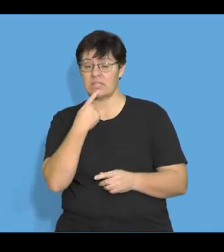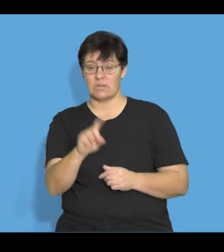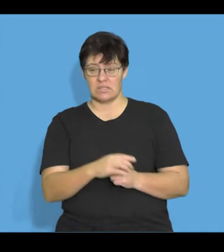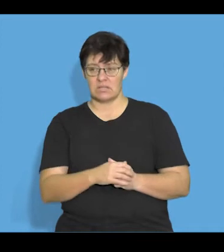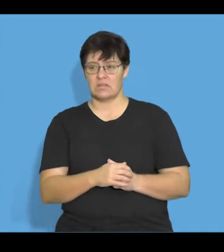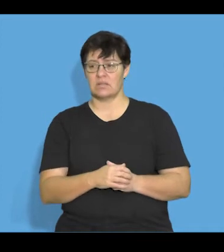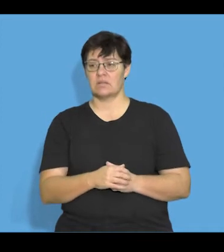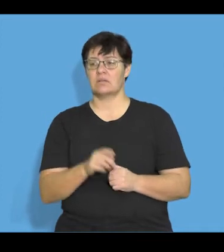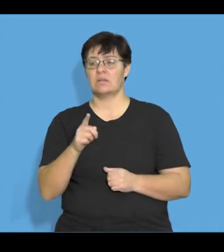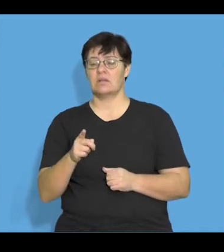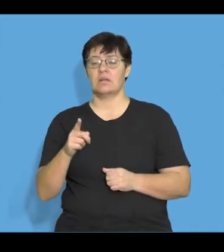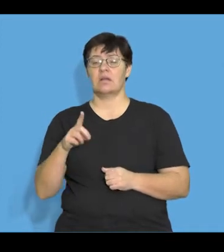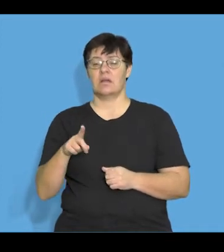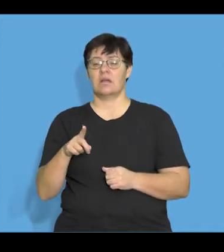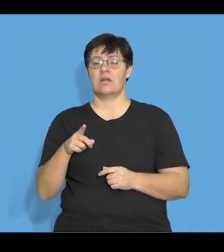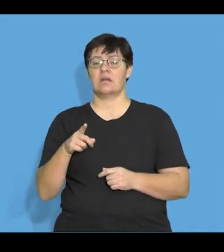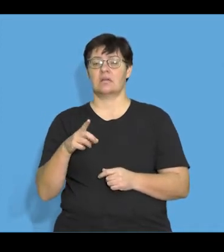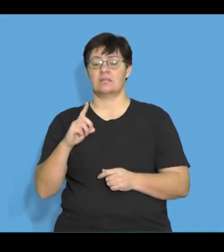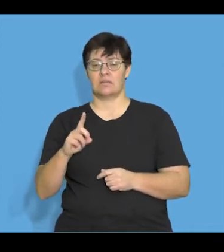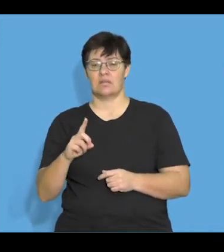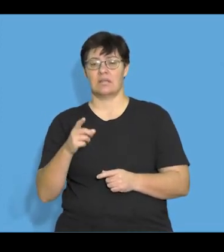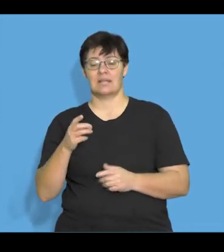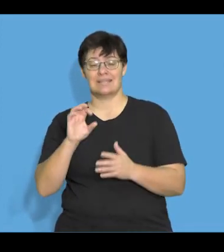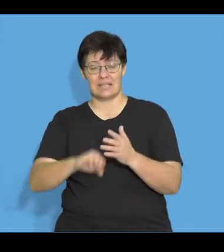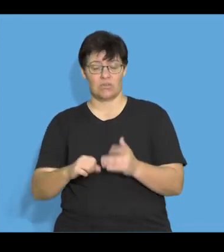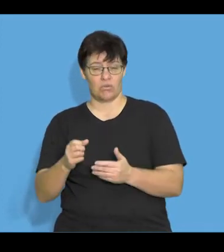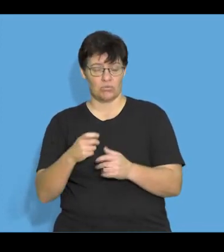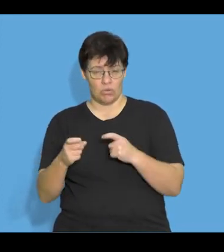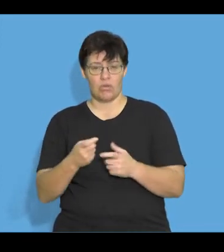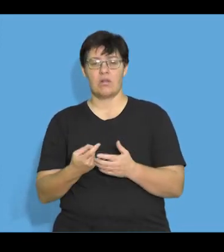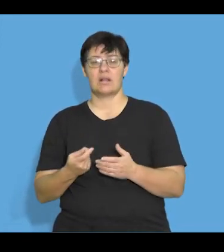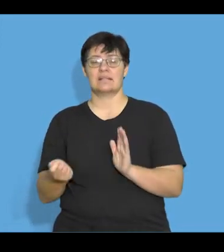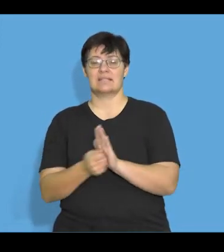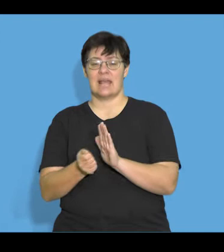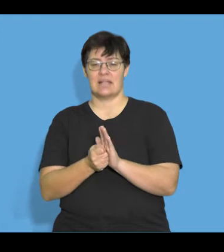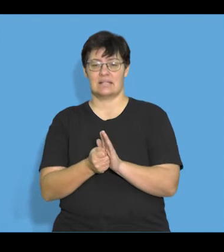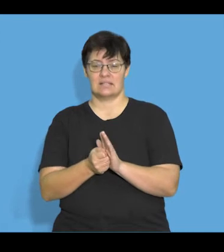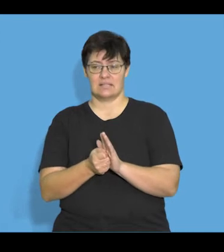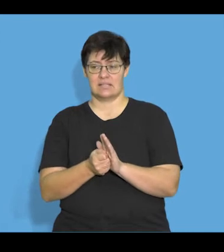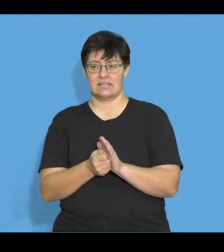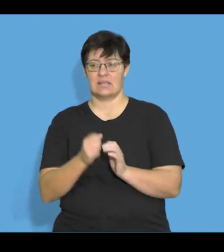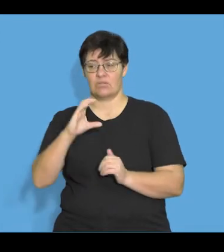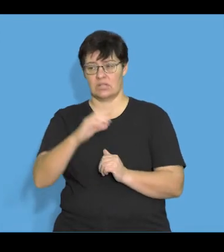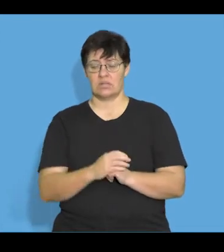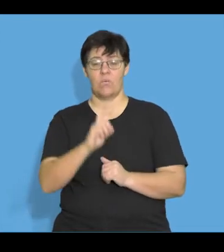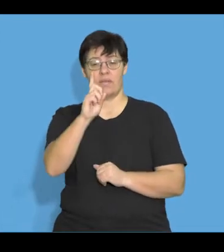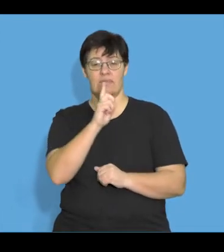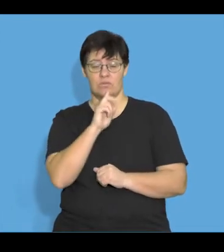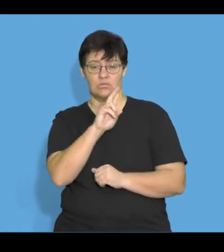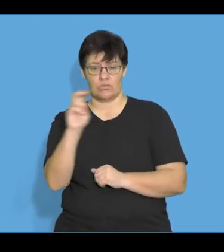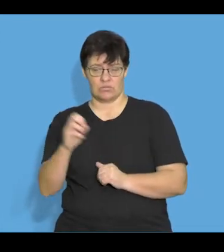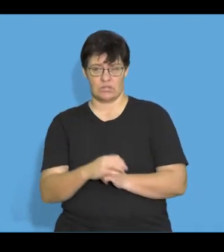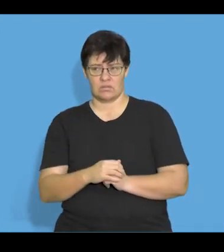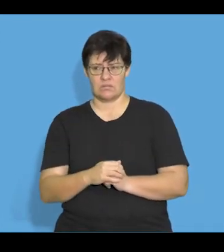the debtors control, credit the sales. Right? No problem. Amount is 1,200. Now look at the next